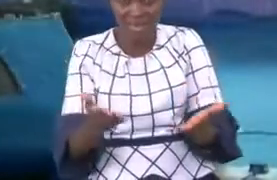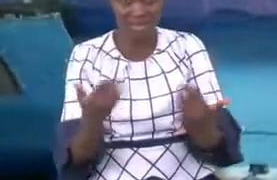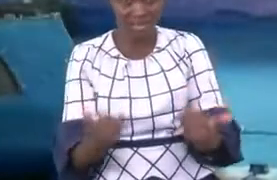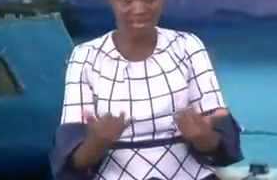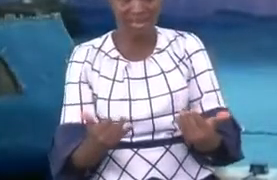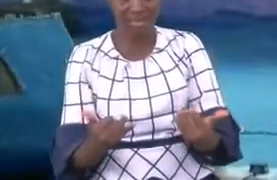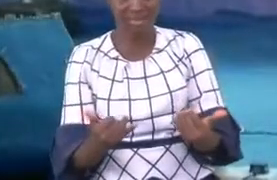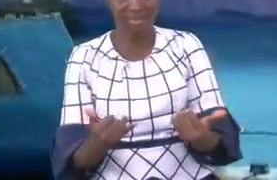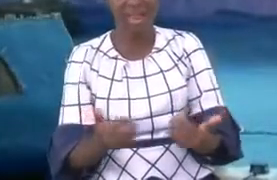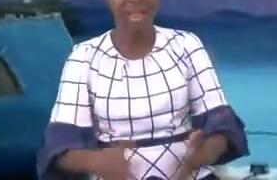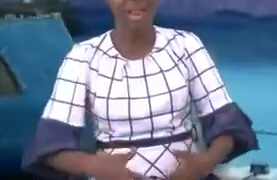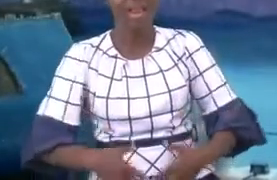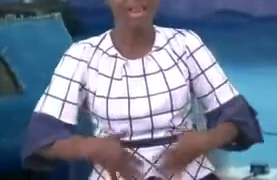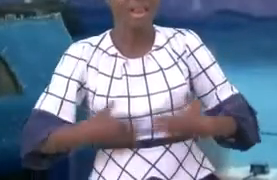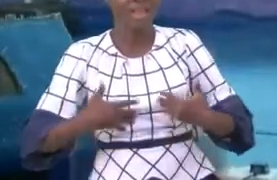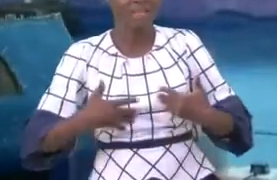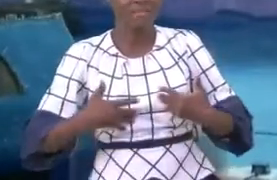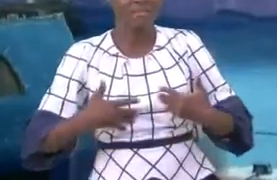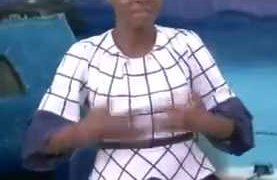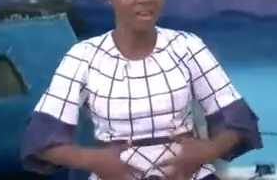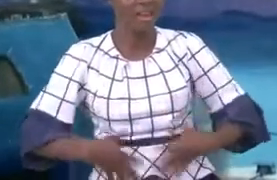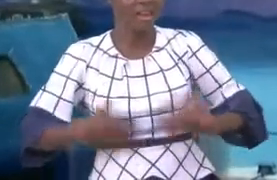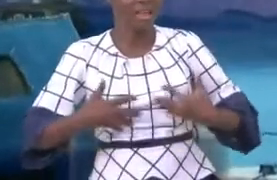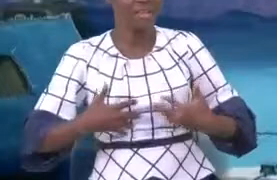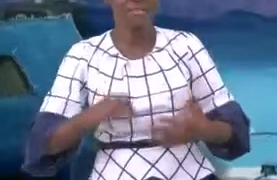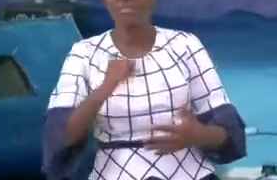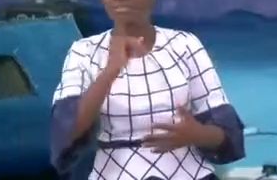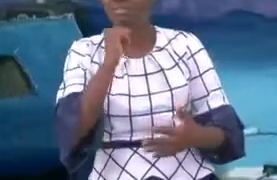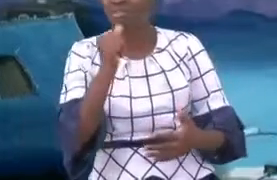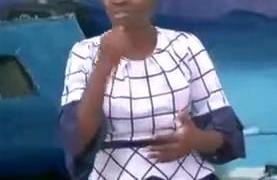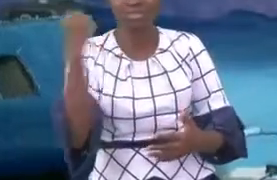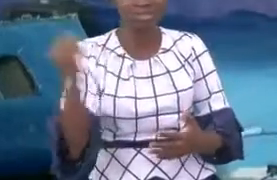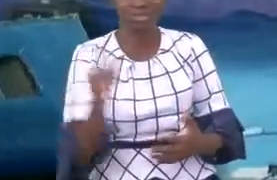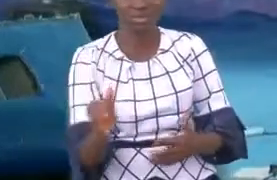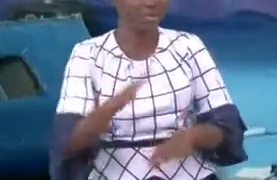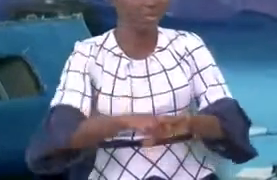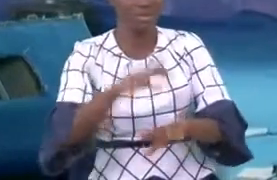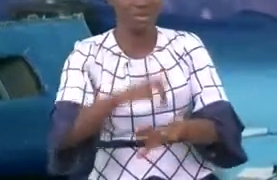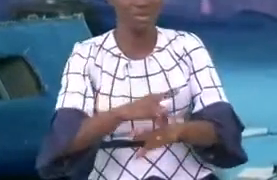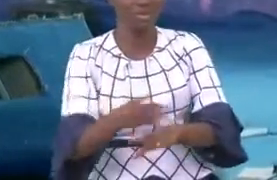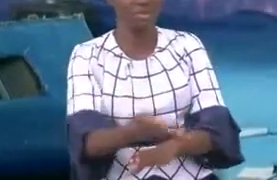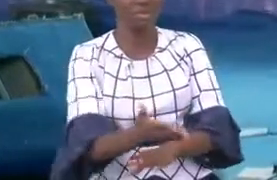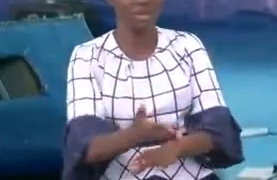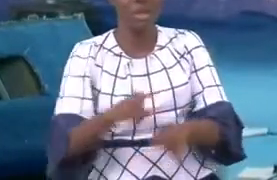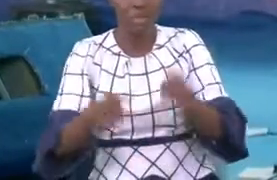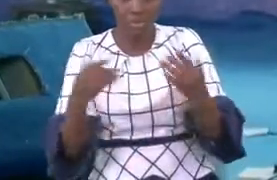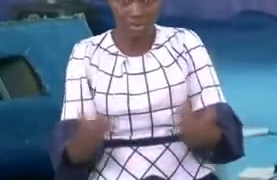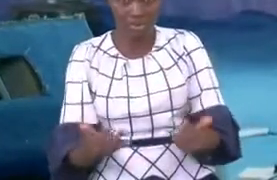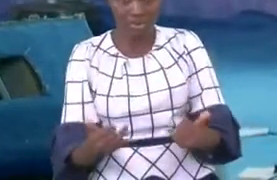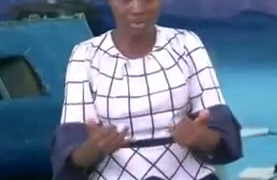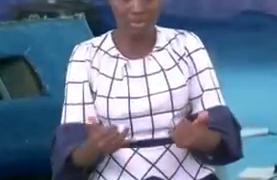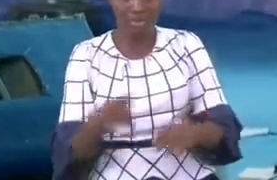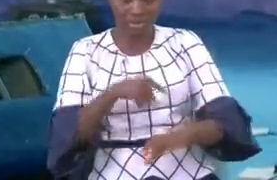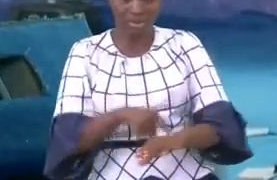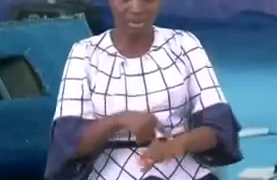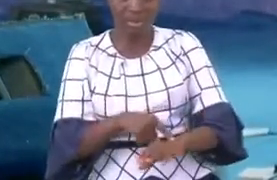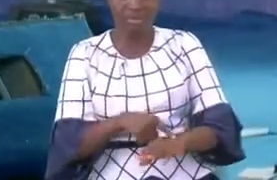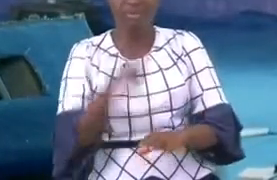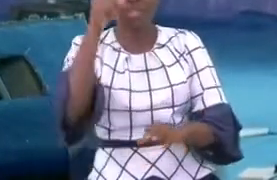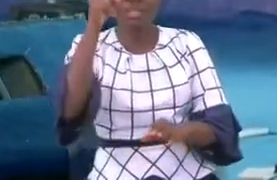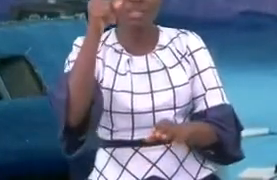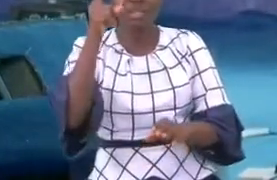earth, but at this time now, he comes to our city square, so to say, and he says,